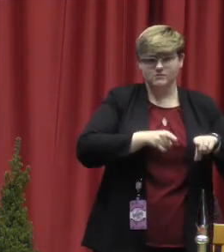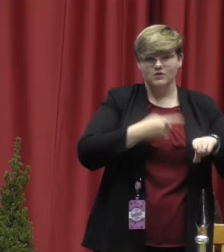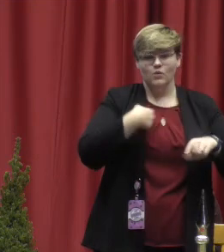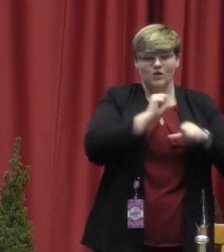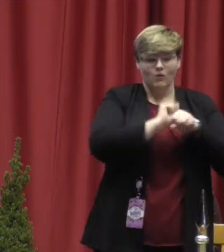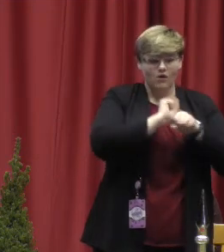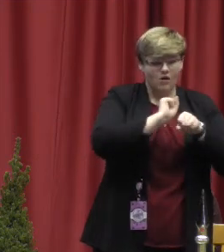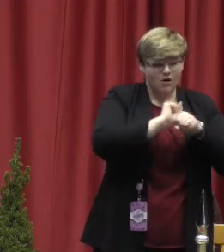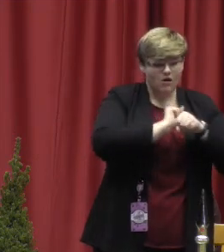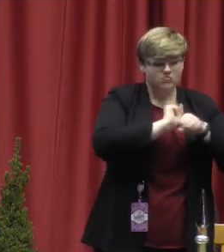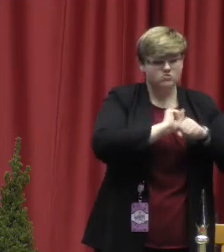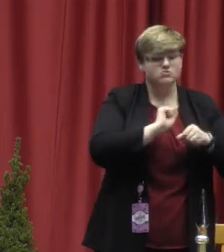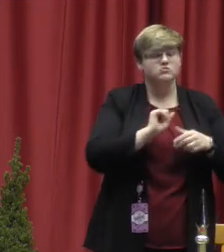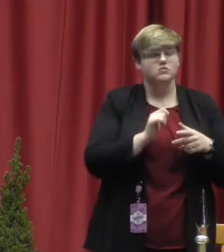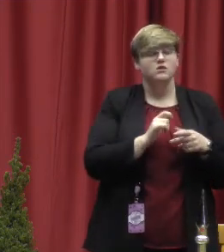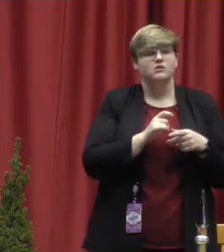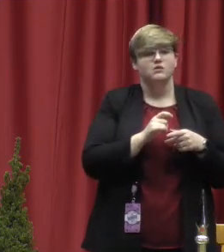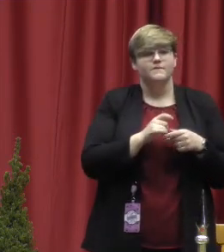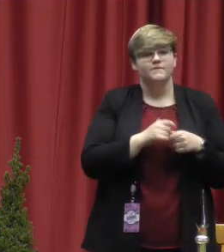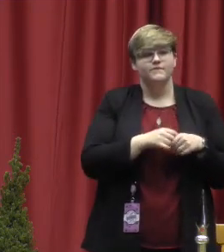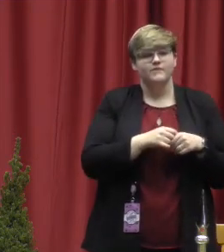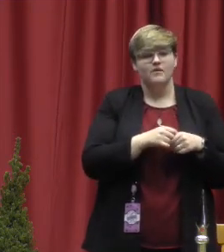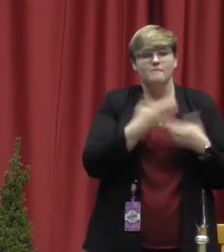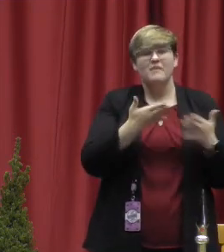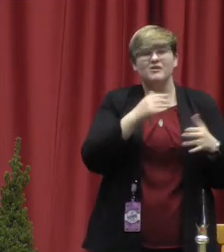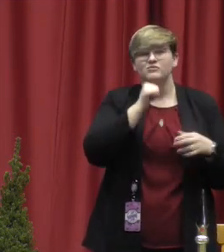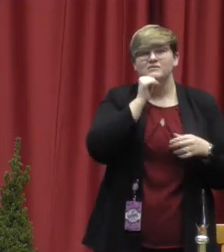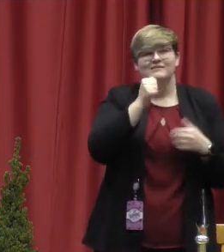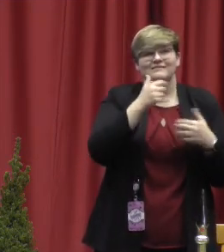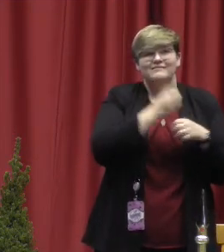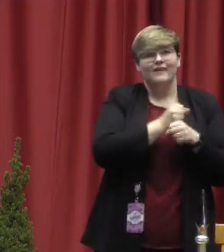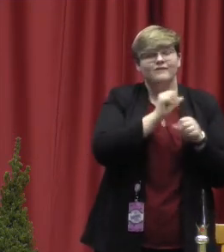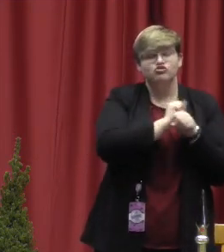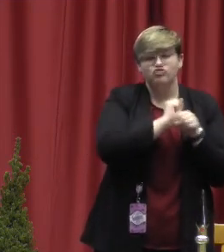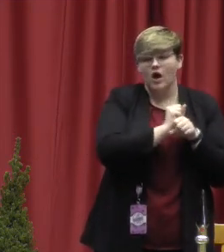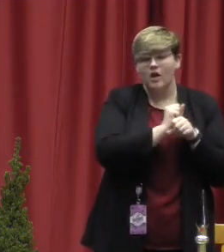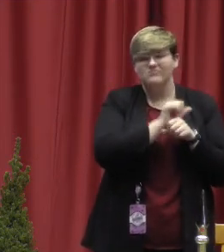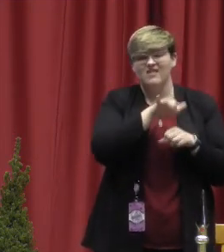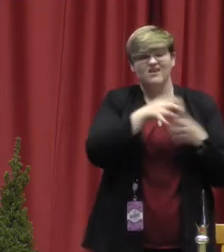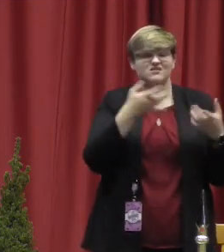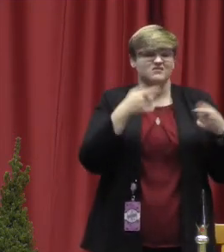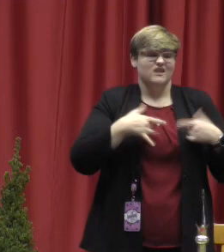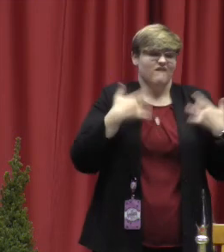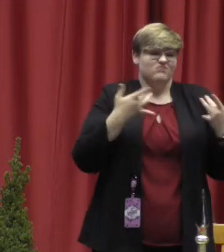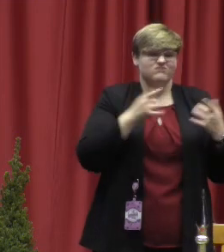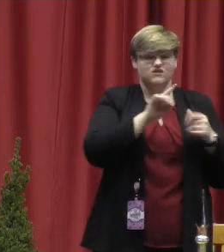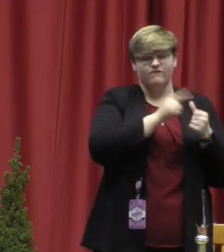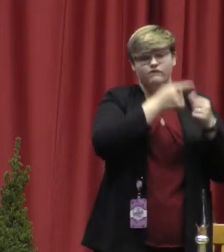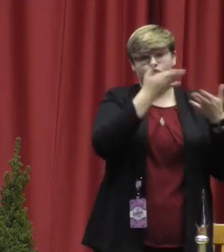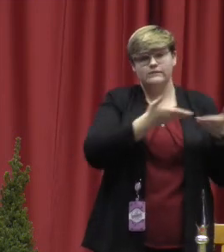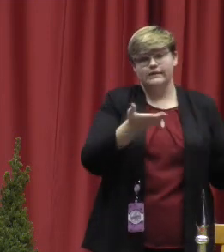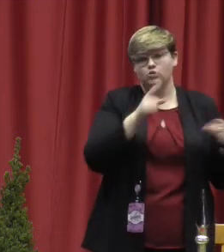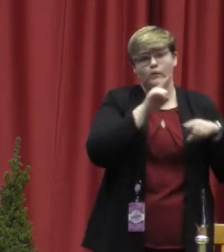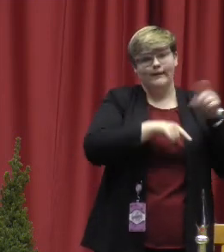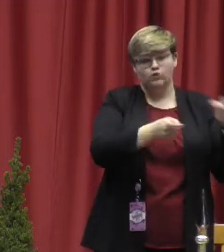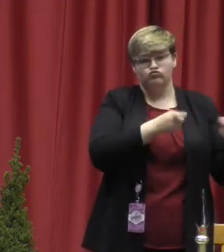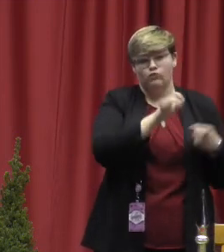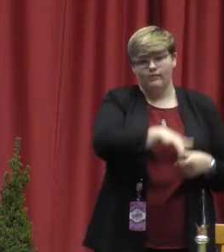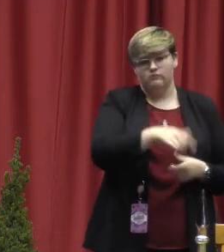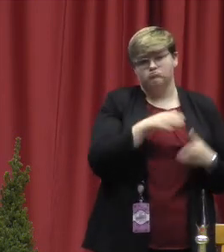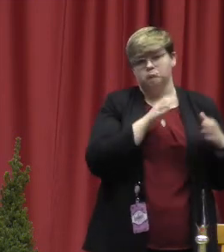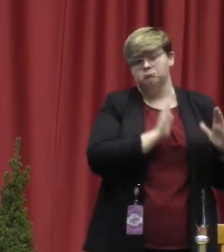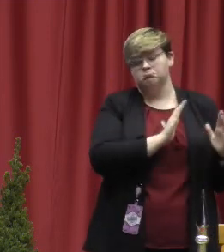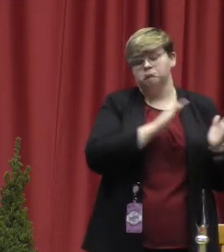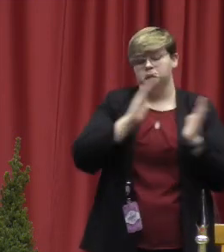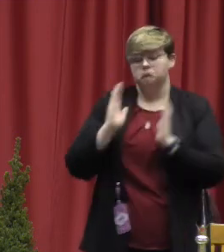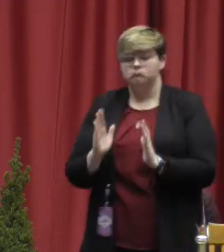and still didn't get the grade we wanted. Maybe we didn't get the job we wanted. That's the event. That's what happened. That's the first thing, and we can't control it. E